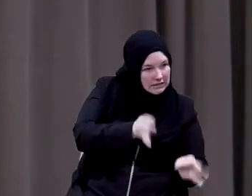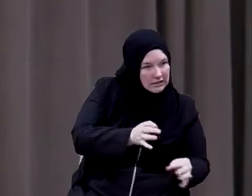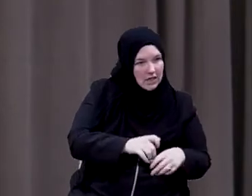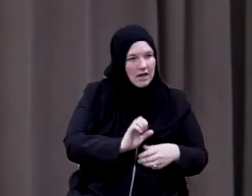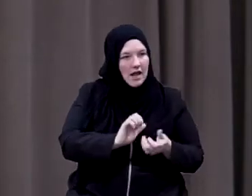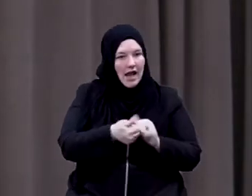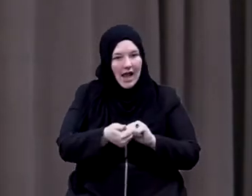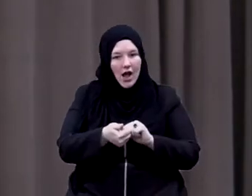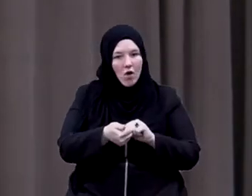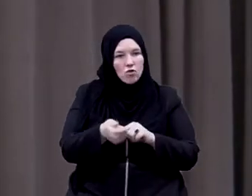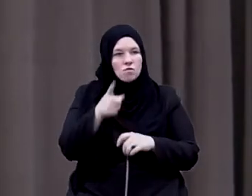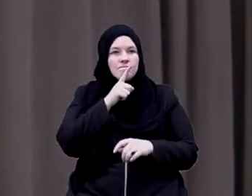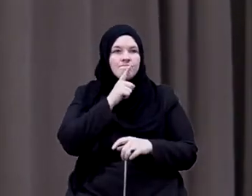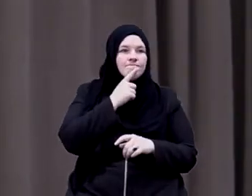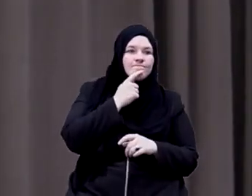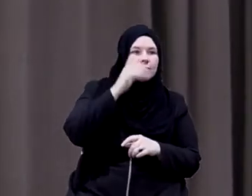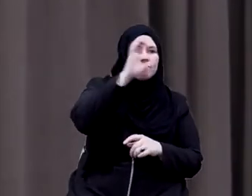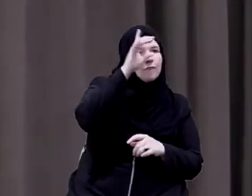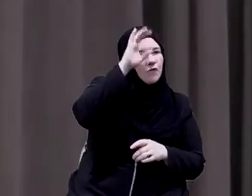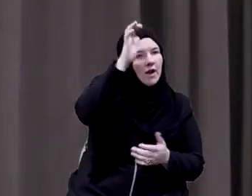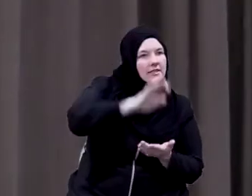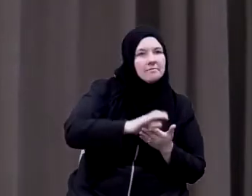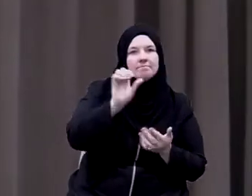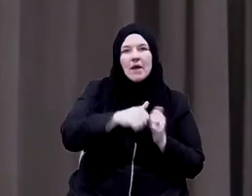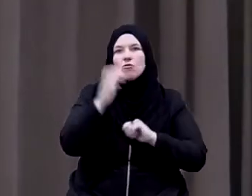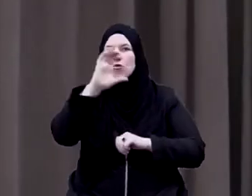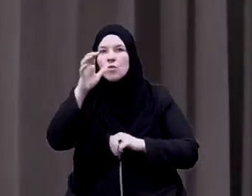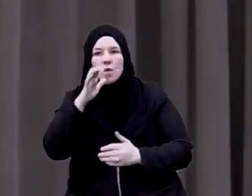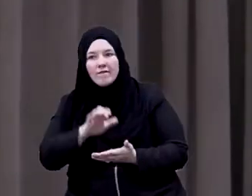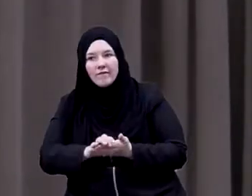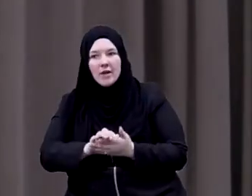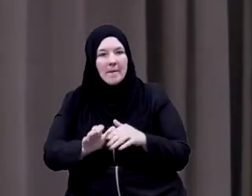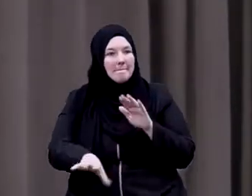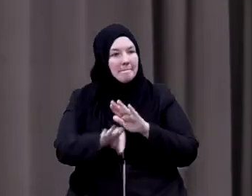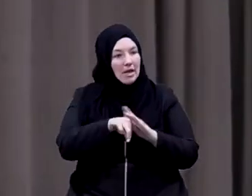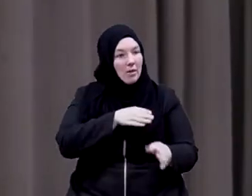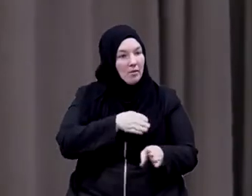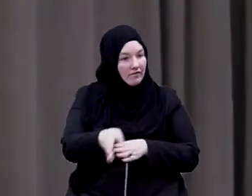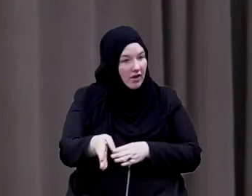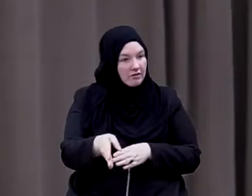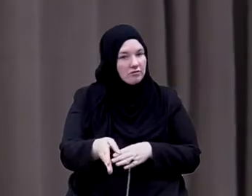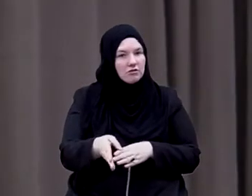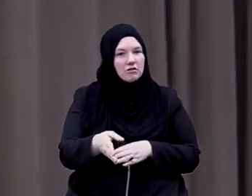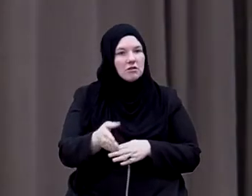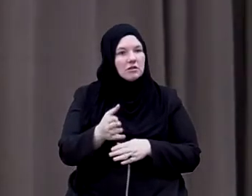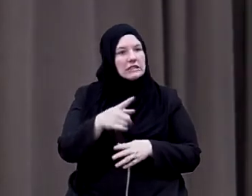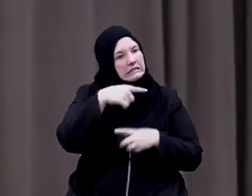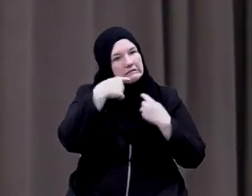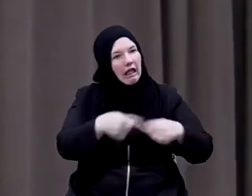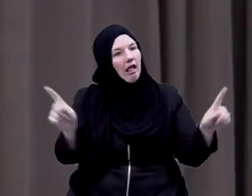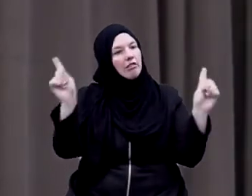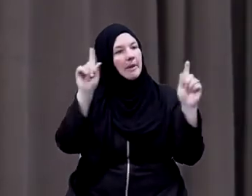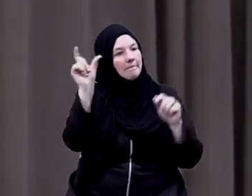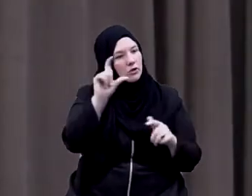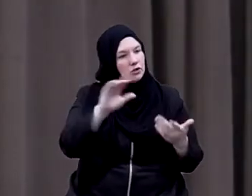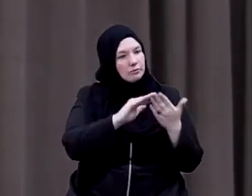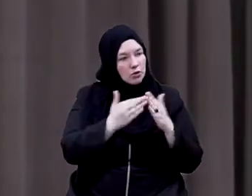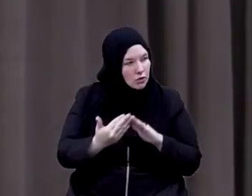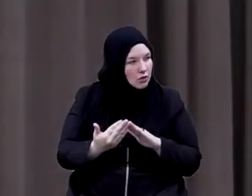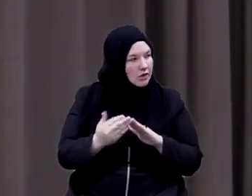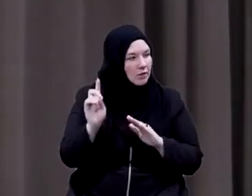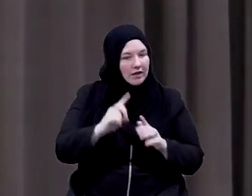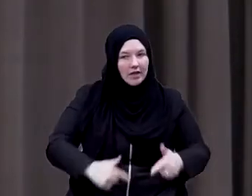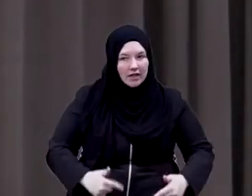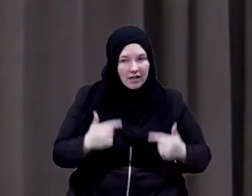they pick a husband or wife, how they pick a profession that helps the Muslim community and the nation in which they